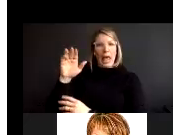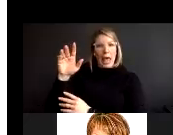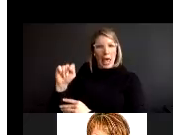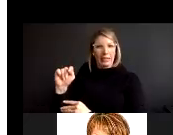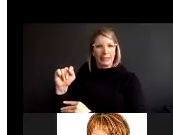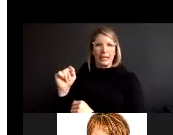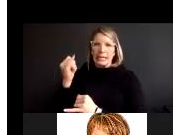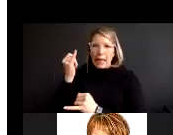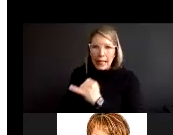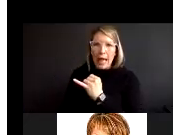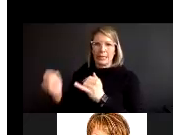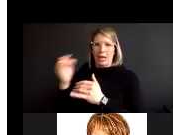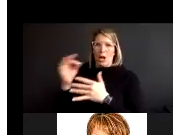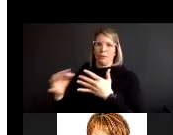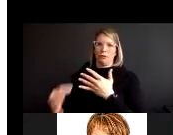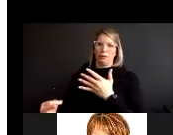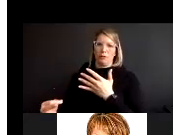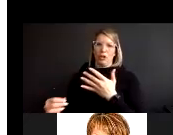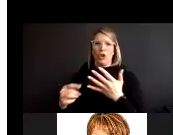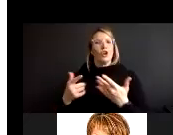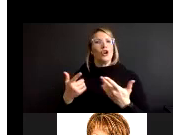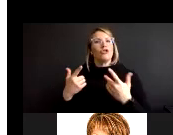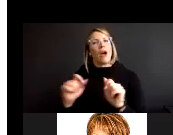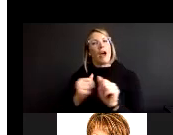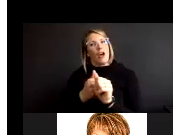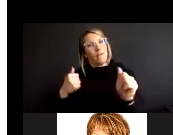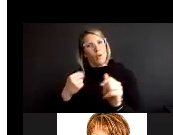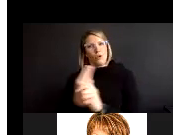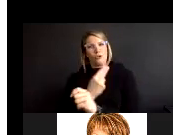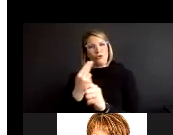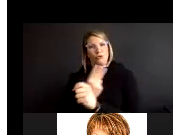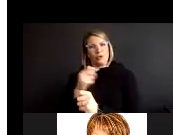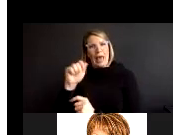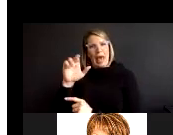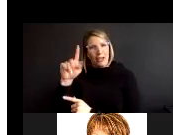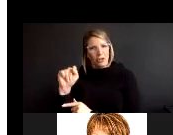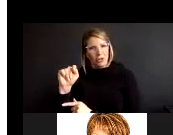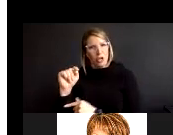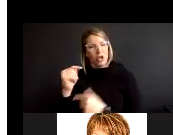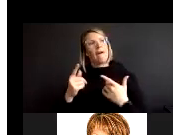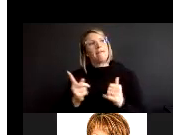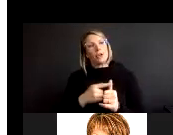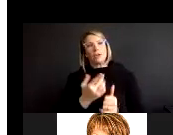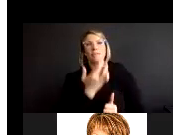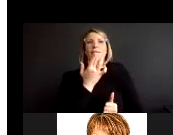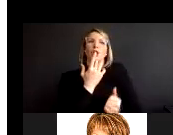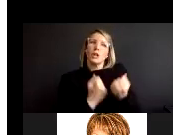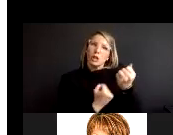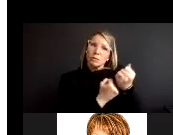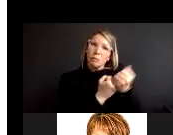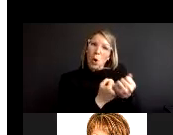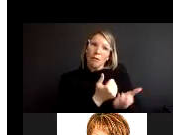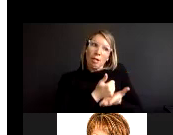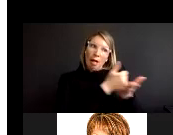those opportunities to not use adult protection and to take less intrusive steps to support folks. And this is because,